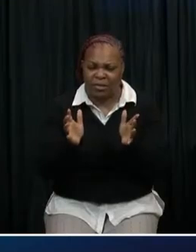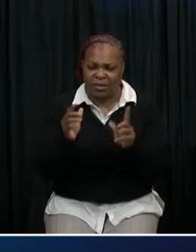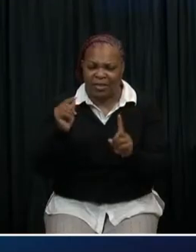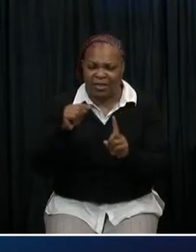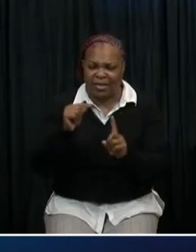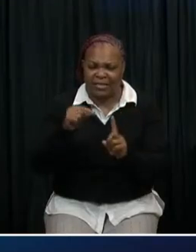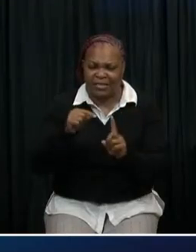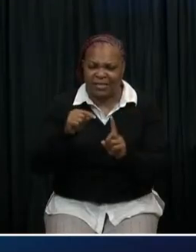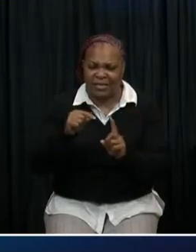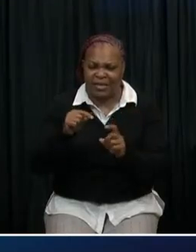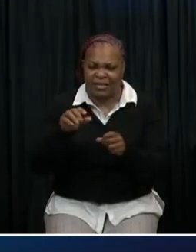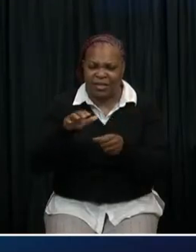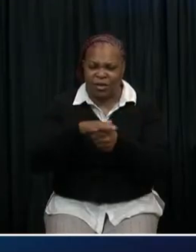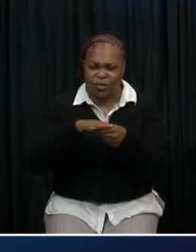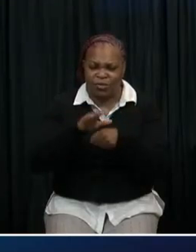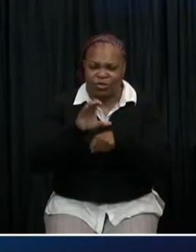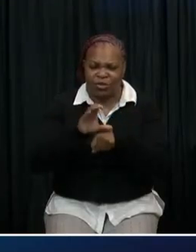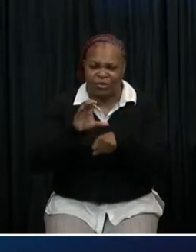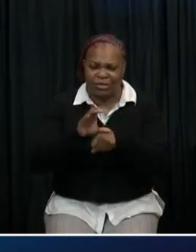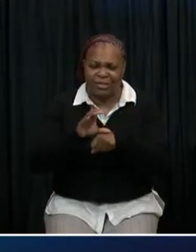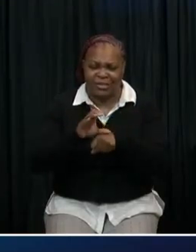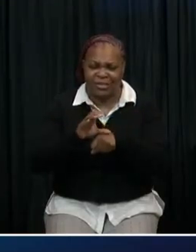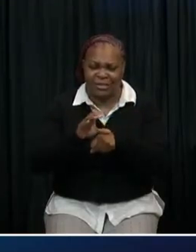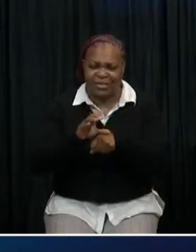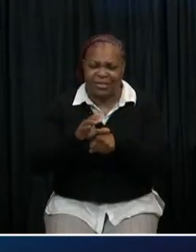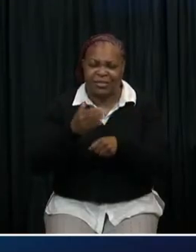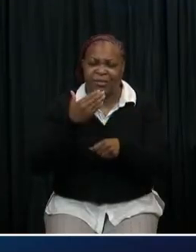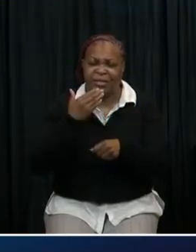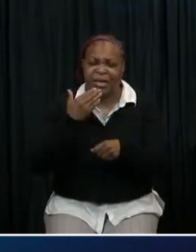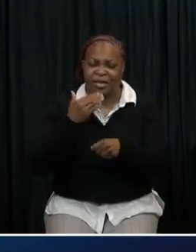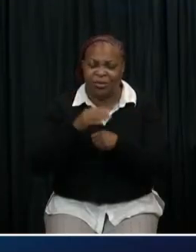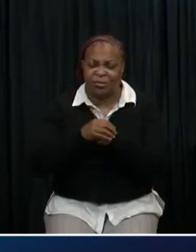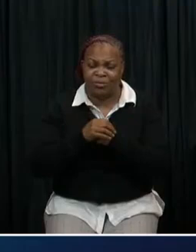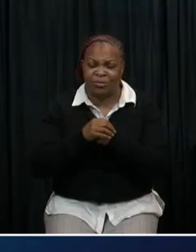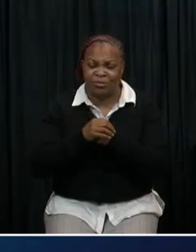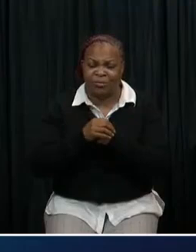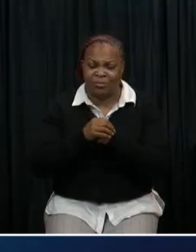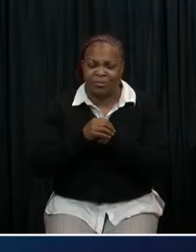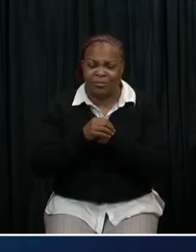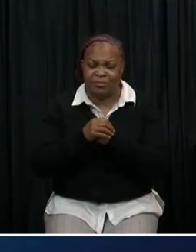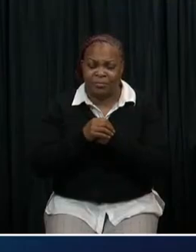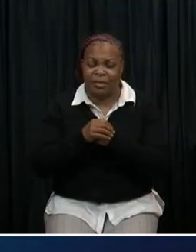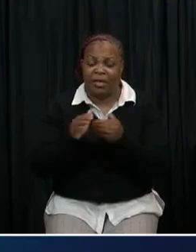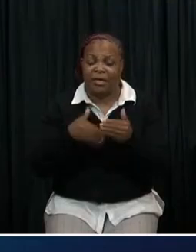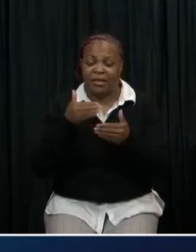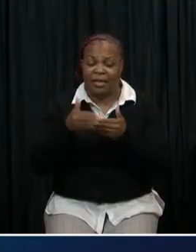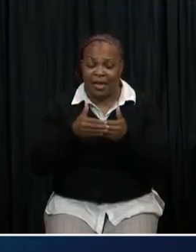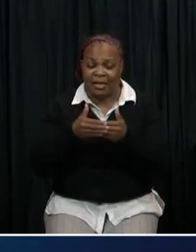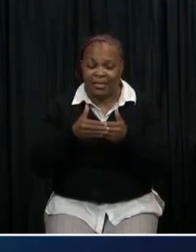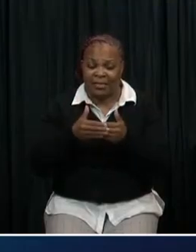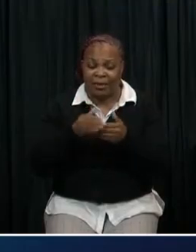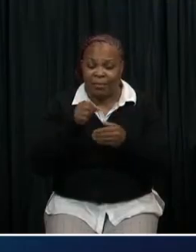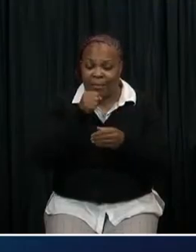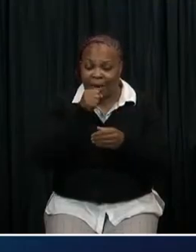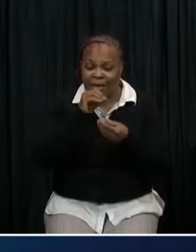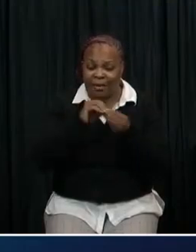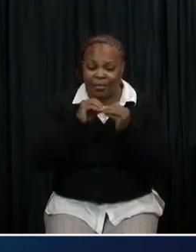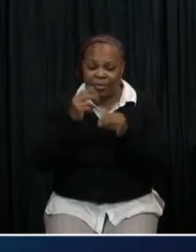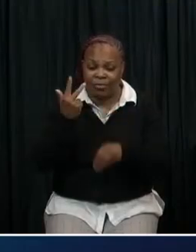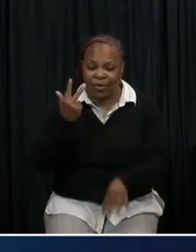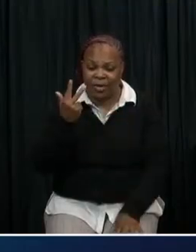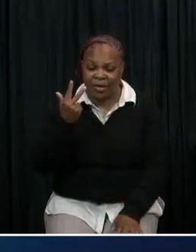our local churches. Thank you very much. Thank you for your comments. Now we have in mic number 3,